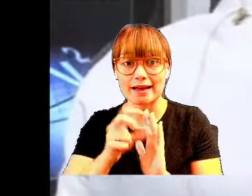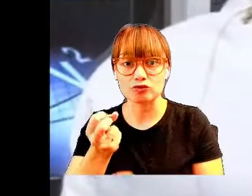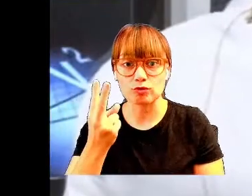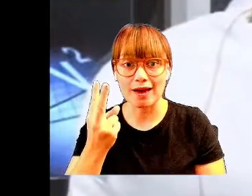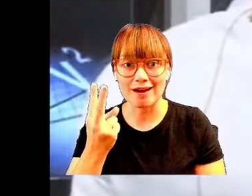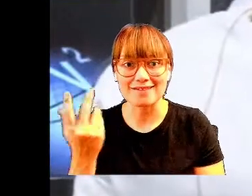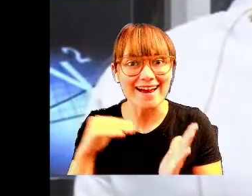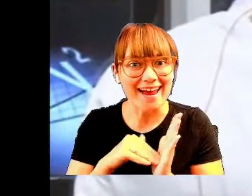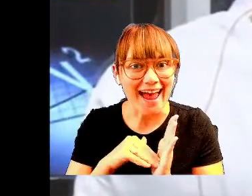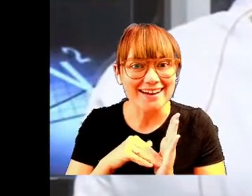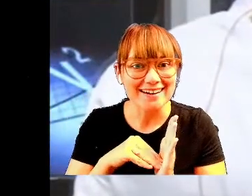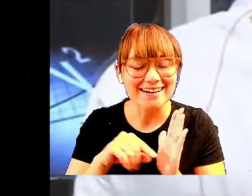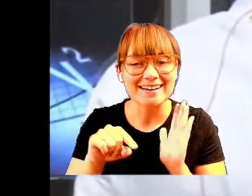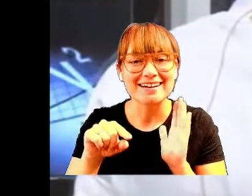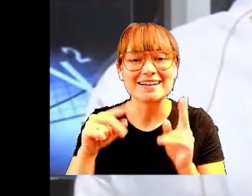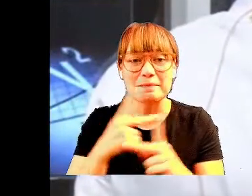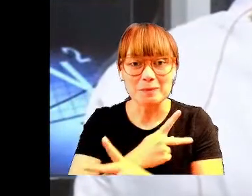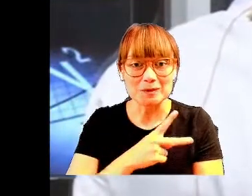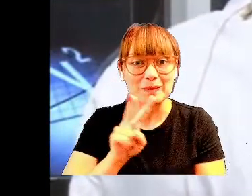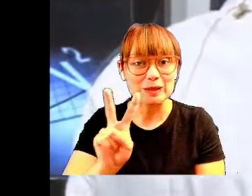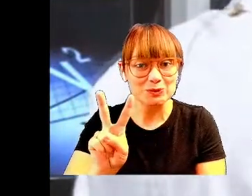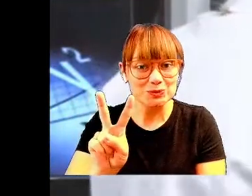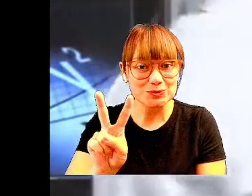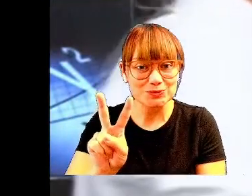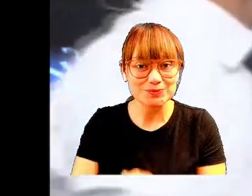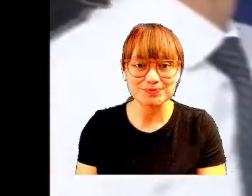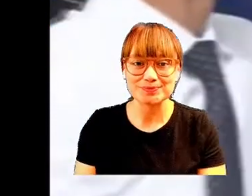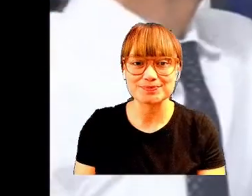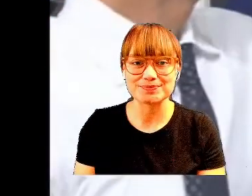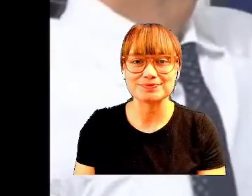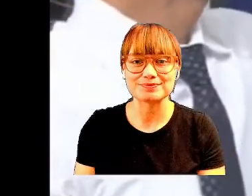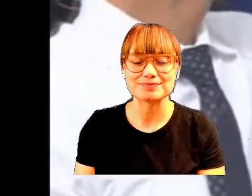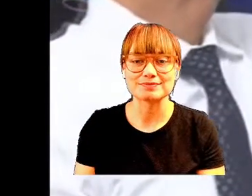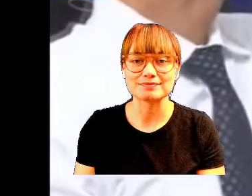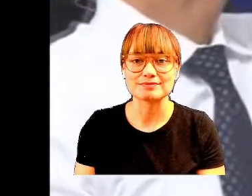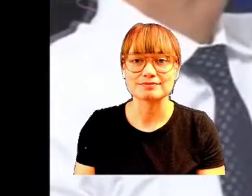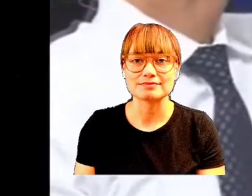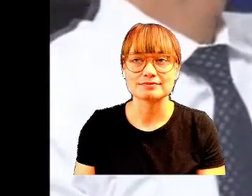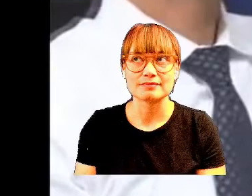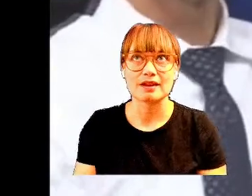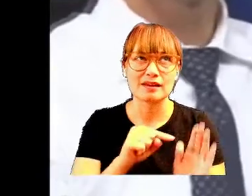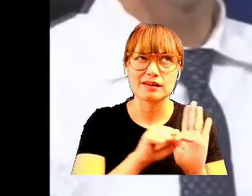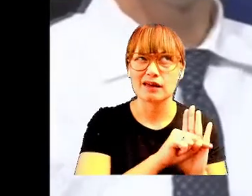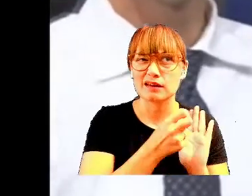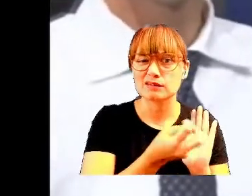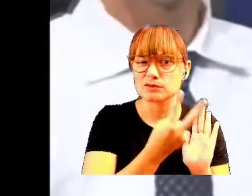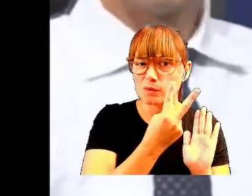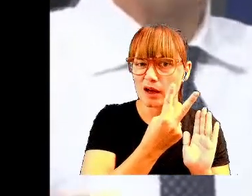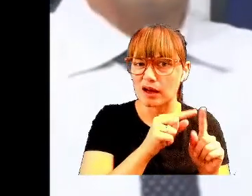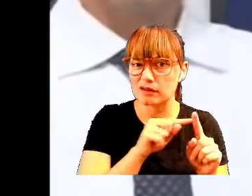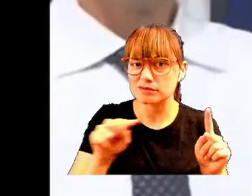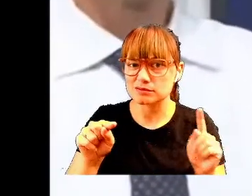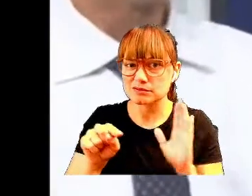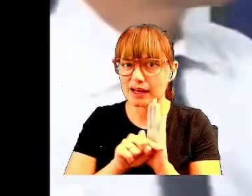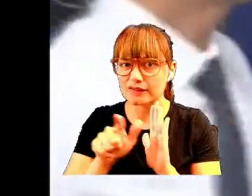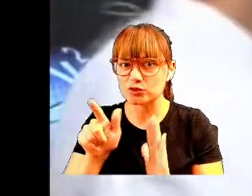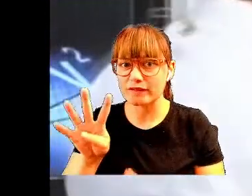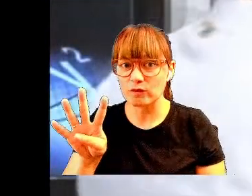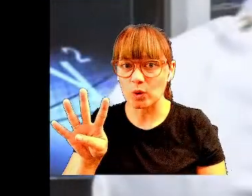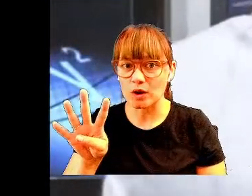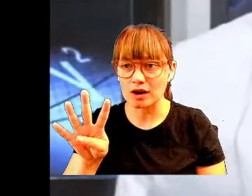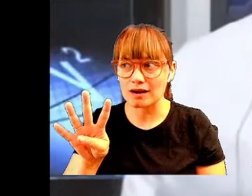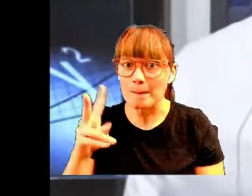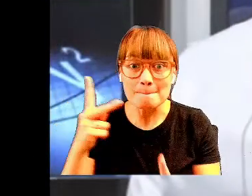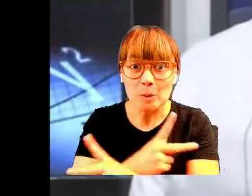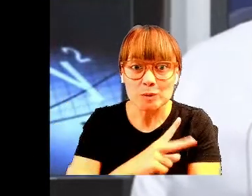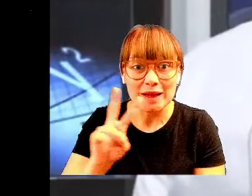again. We multiply by 2. And to get from -12 to -24, we multiply by